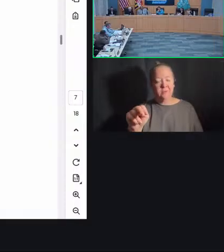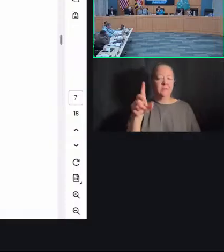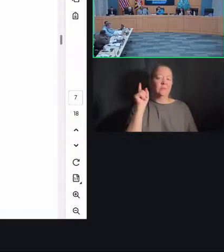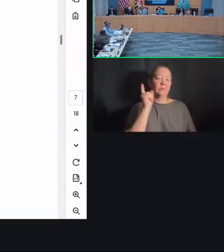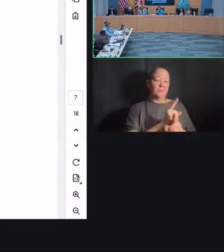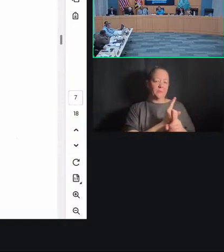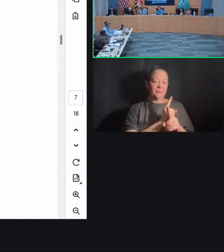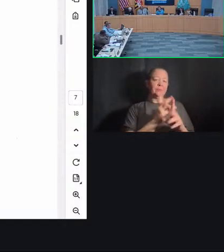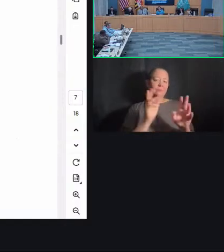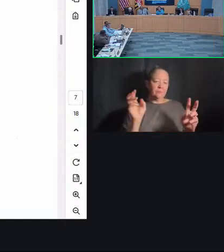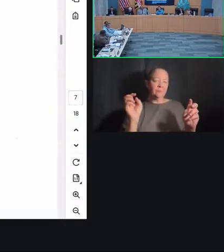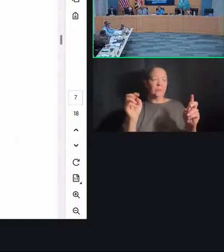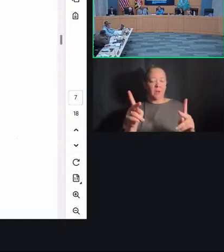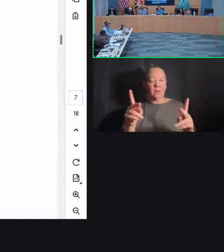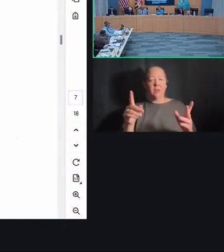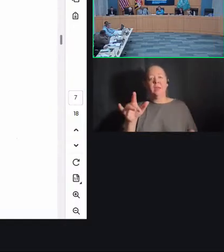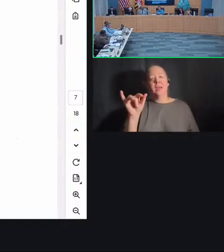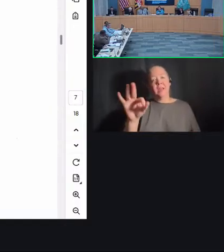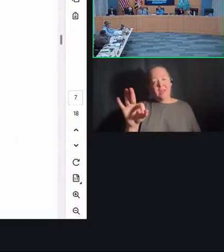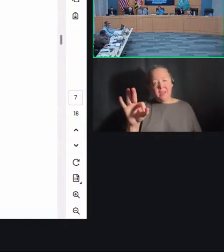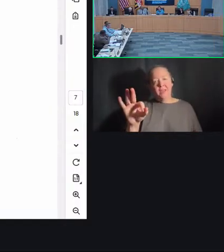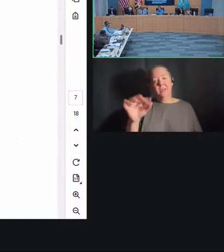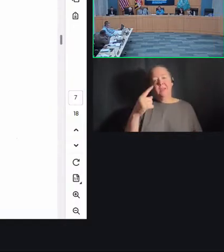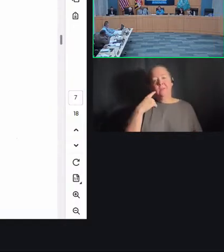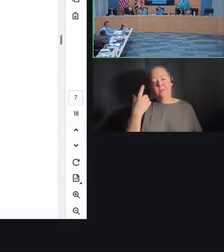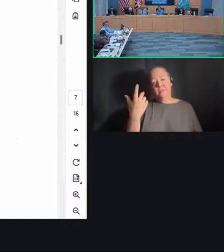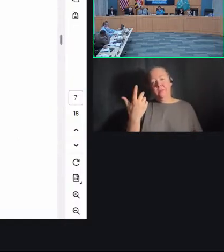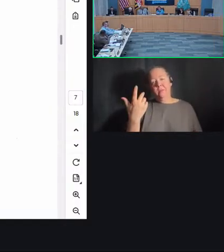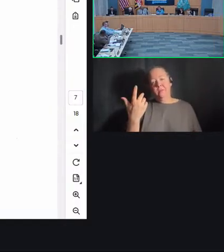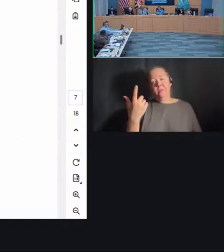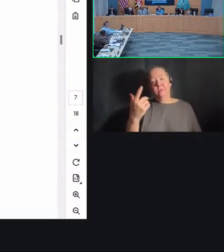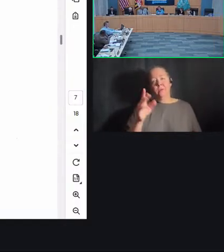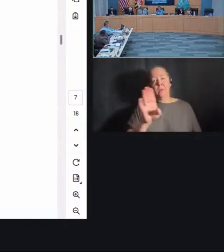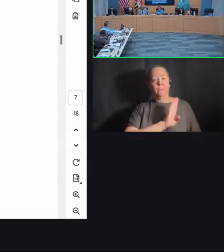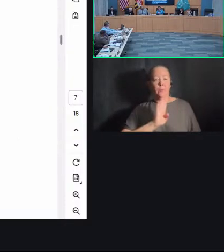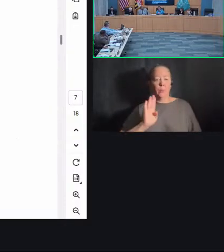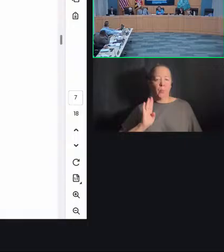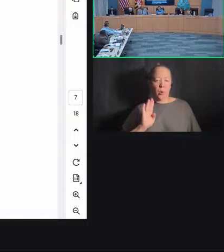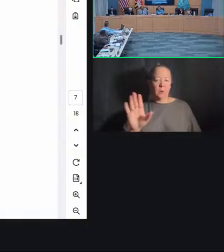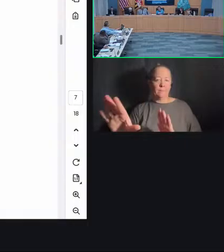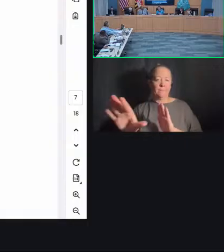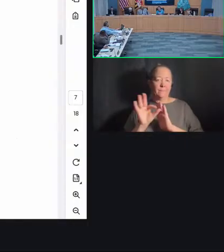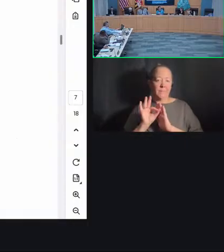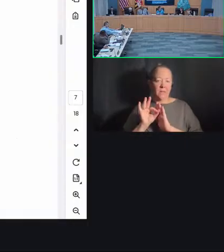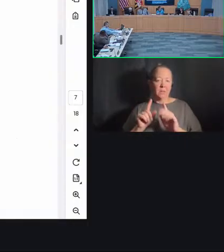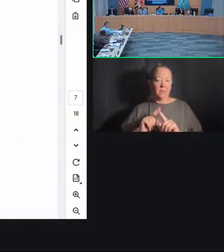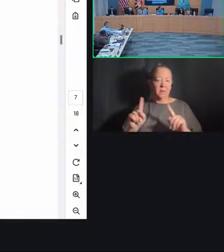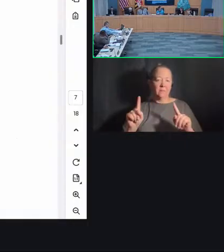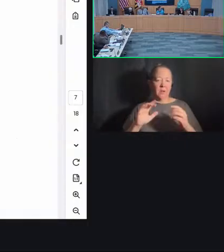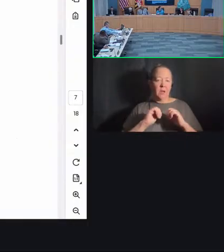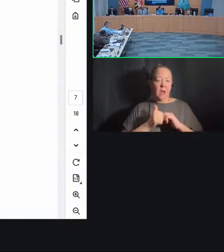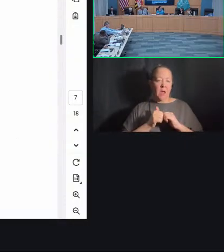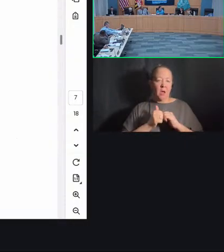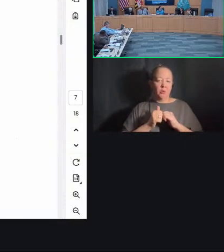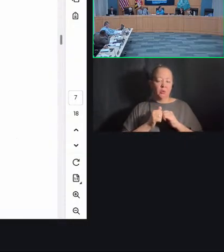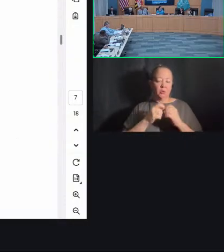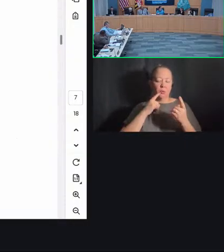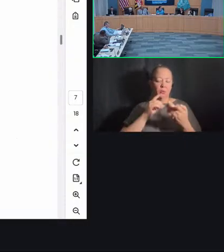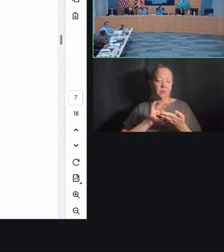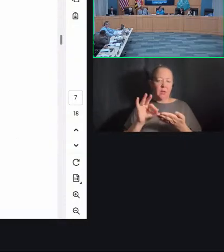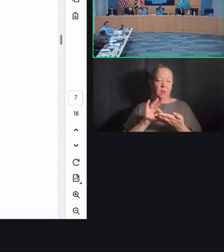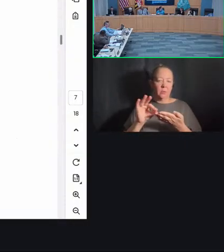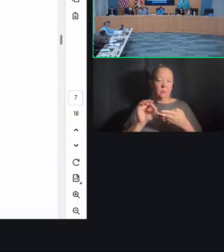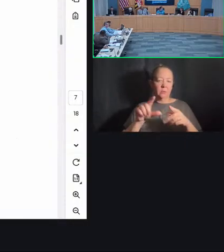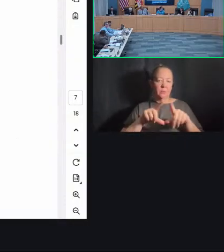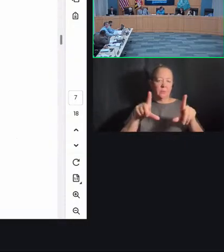if the board is going to pick some other way to count ballots, I don't want it to be, because it's the only one that we can afford. Councilmember Frye?